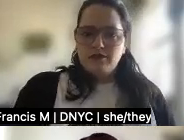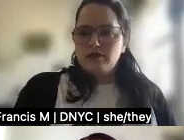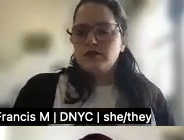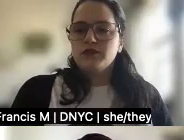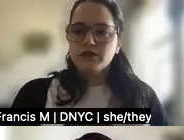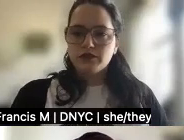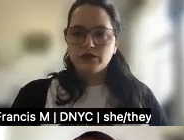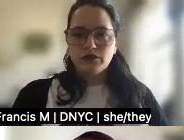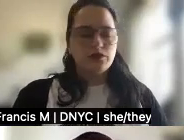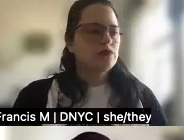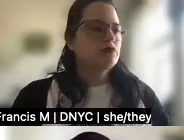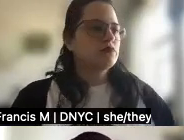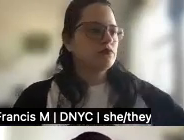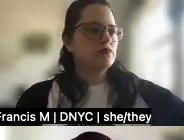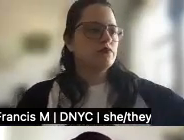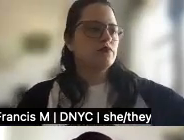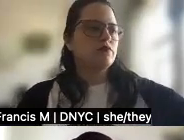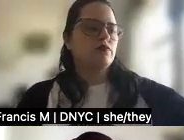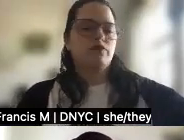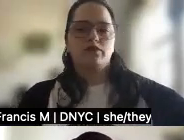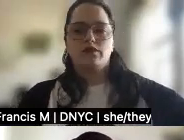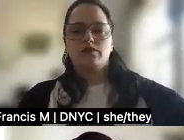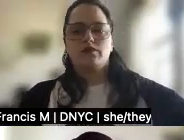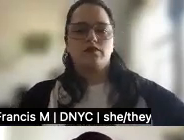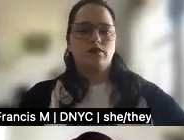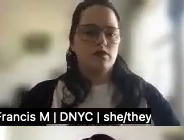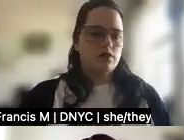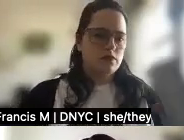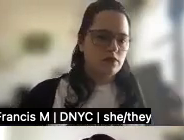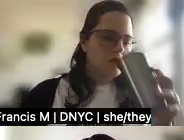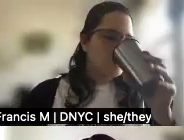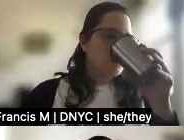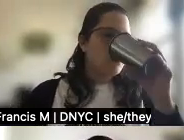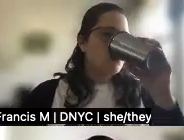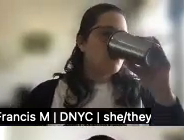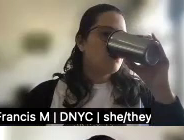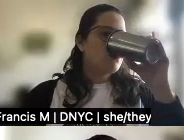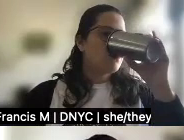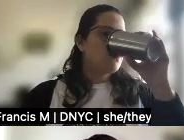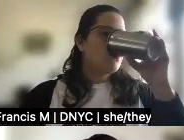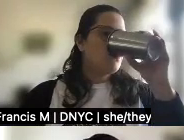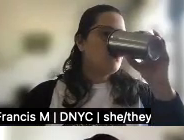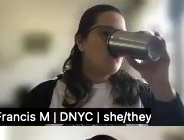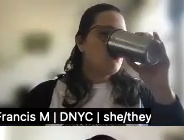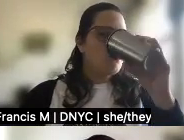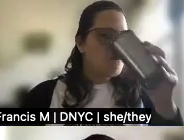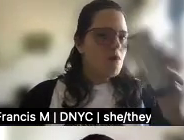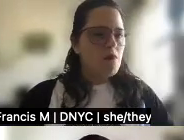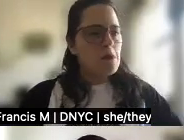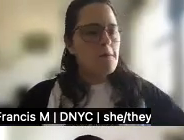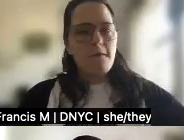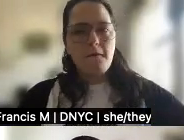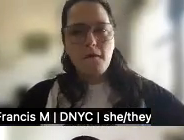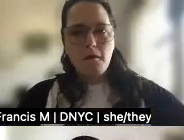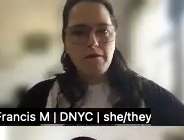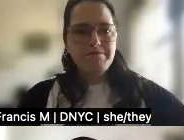Applications will also be open to New York City individual dance makers and organizations or groups, but the